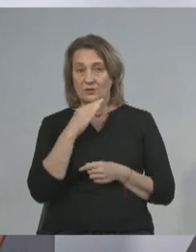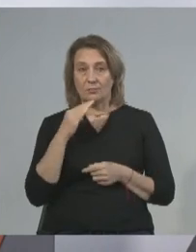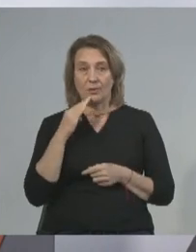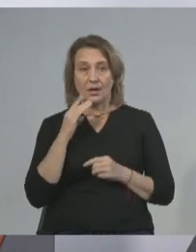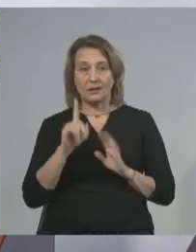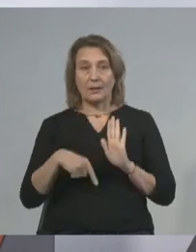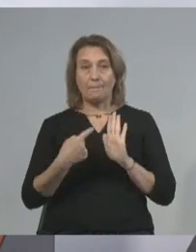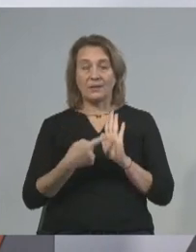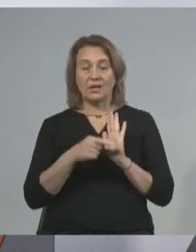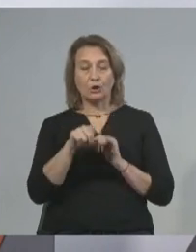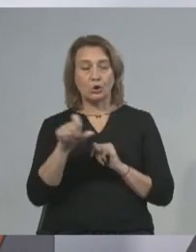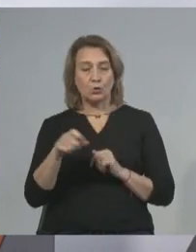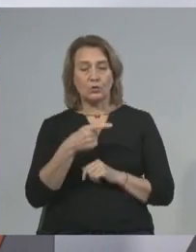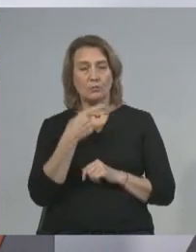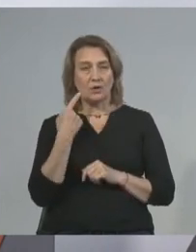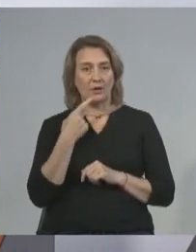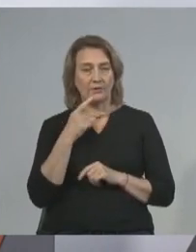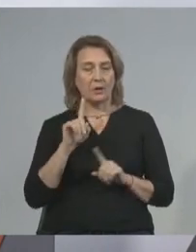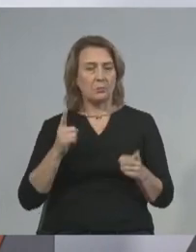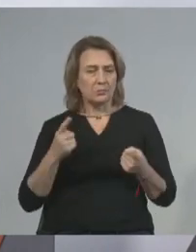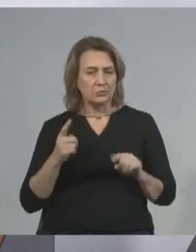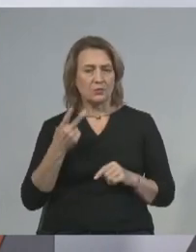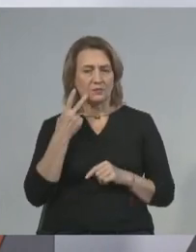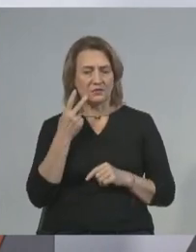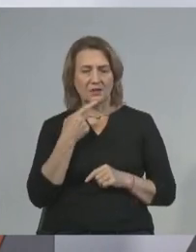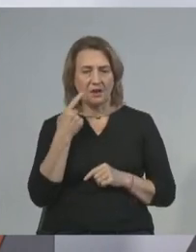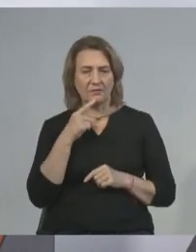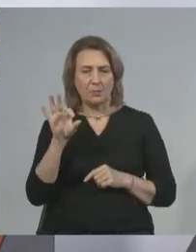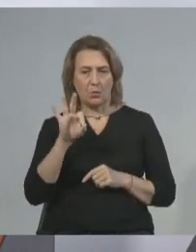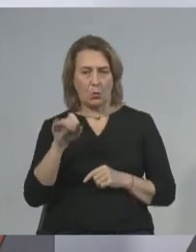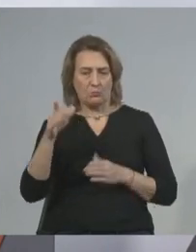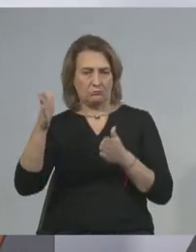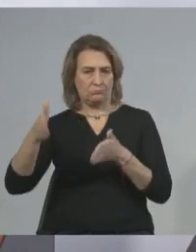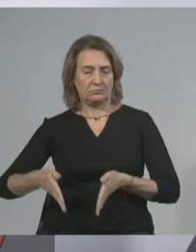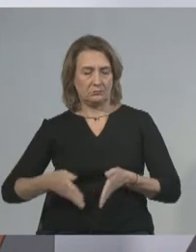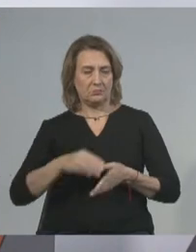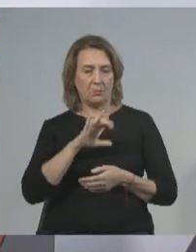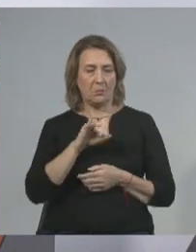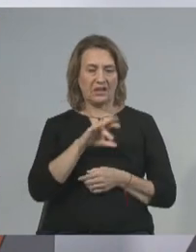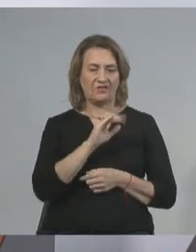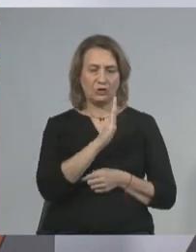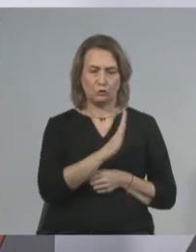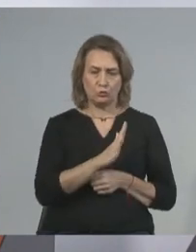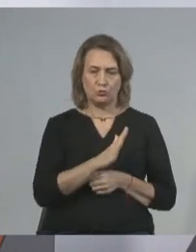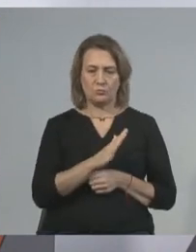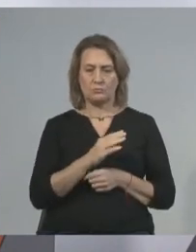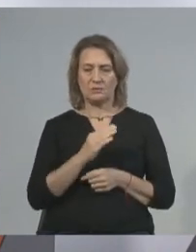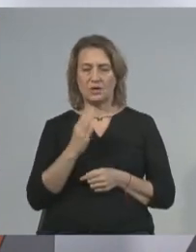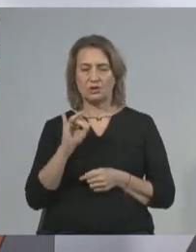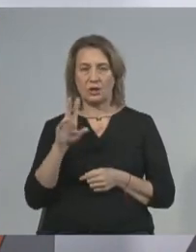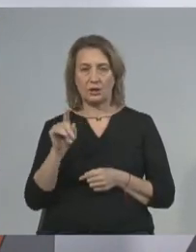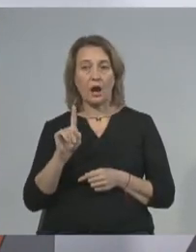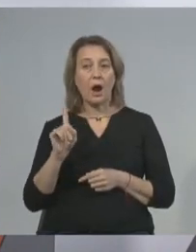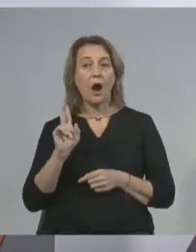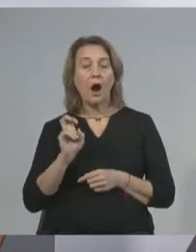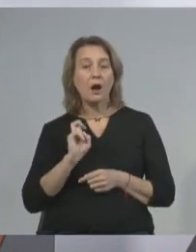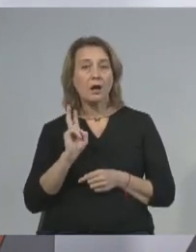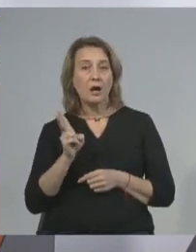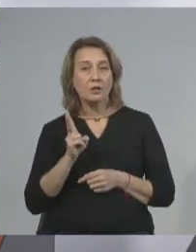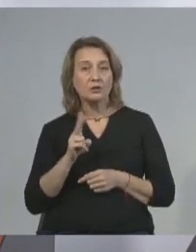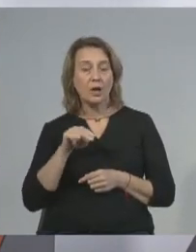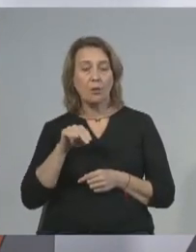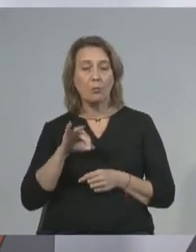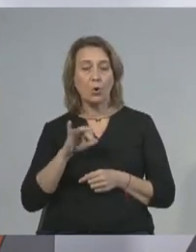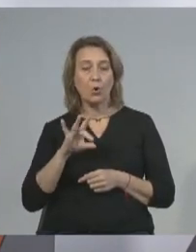have connected with it people are asking why are we only speaking about medvedchuk and sheri what about other politicians what about poroshenko this